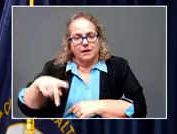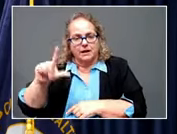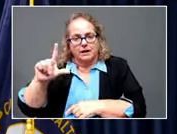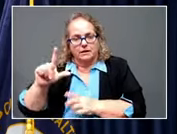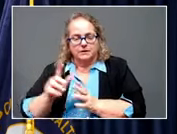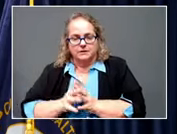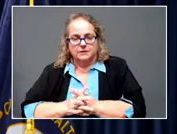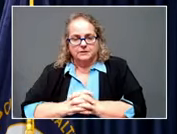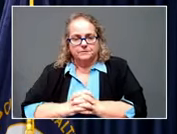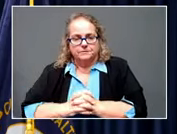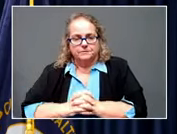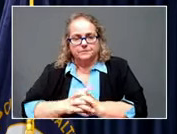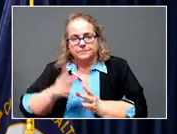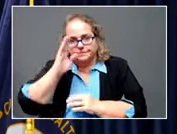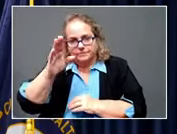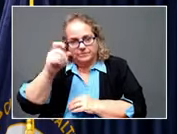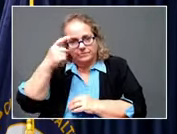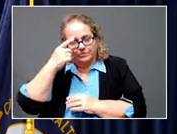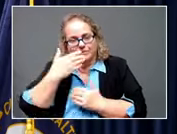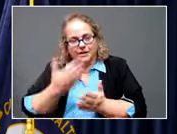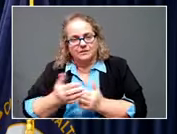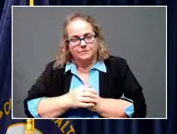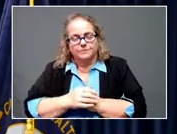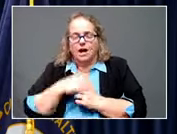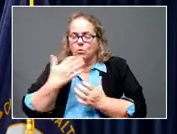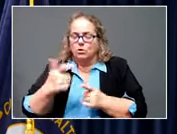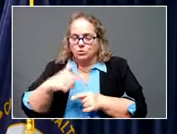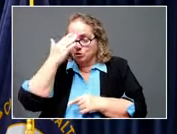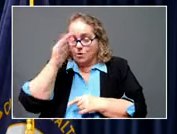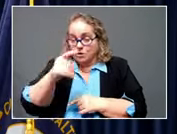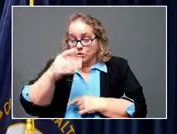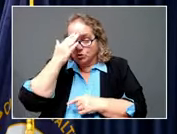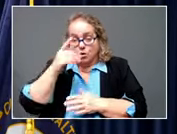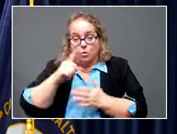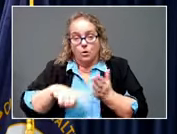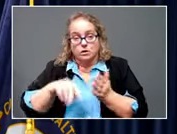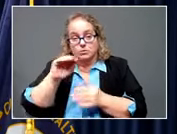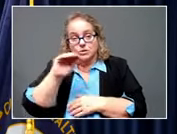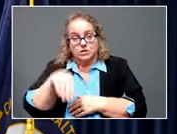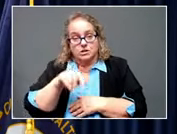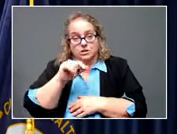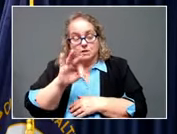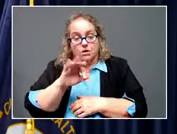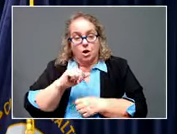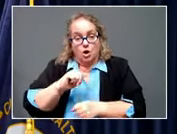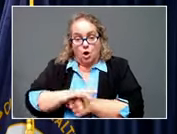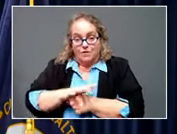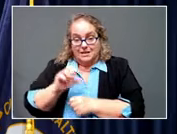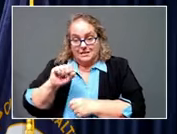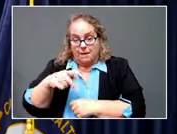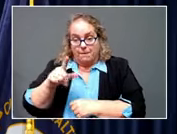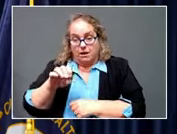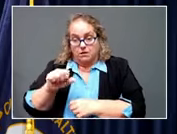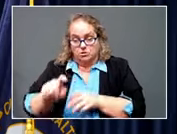Hi, Governor. Thank you. I wanted to know if you know what percentage of the COVID samples coming in are showing up as Omicron,